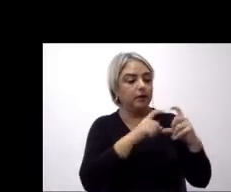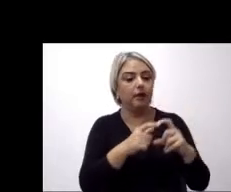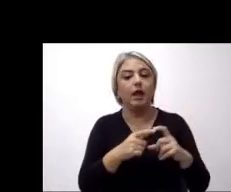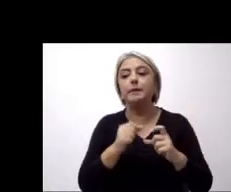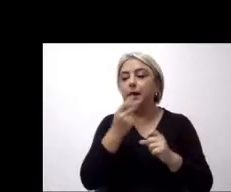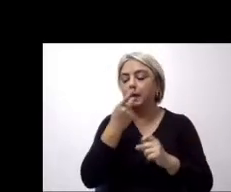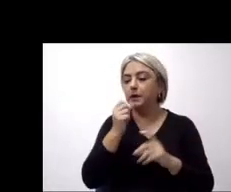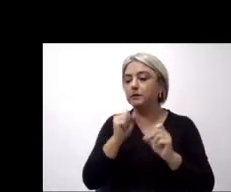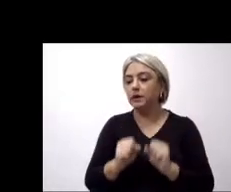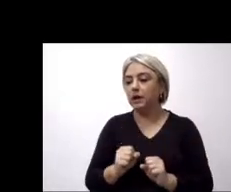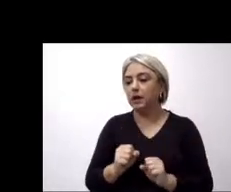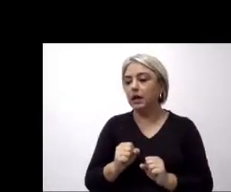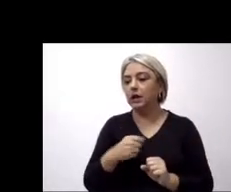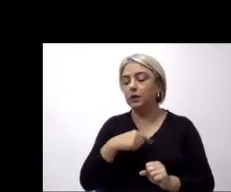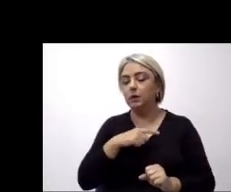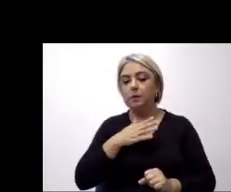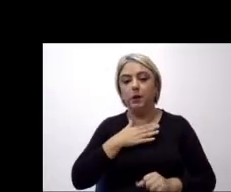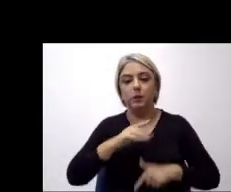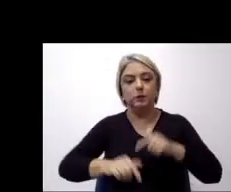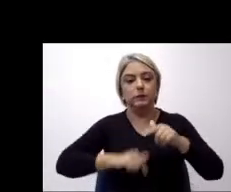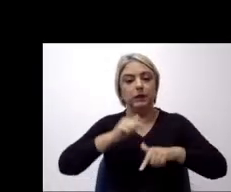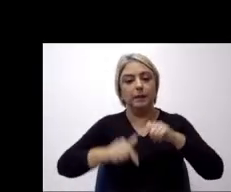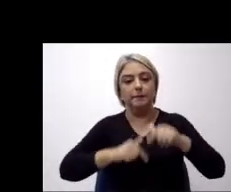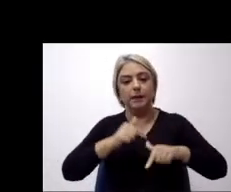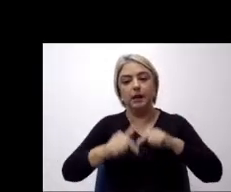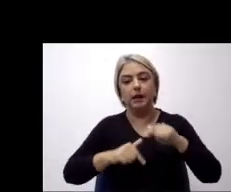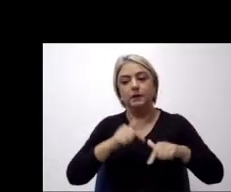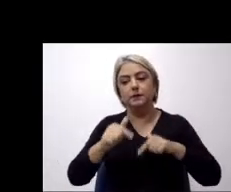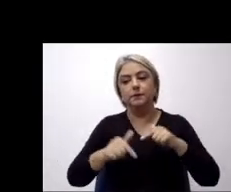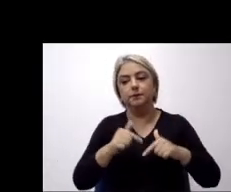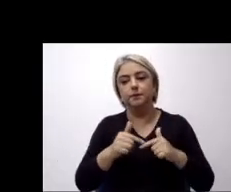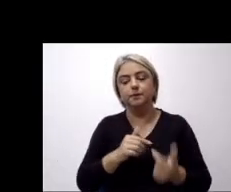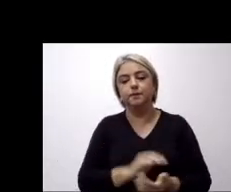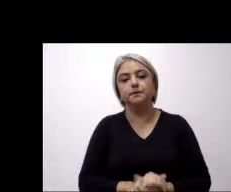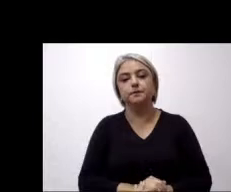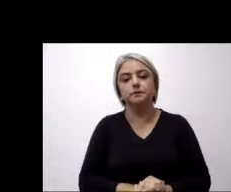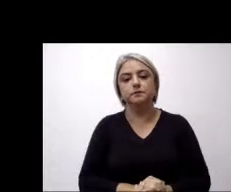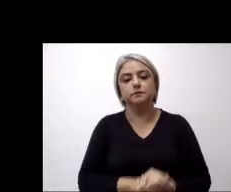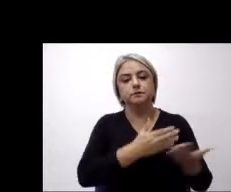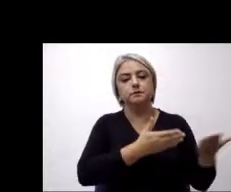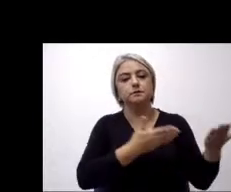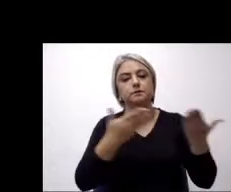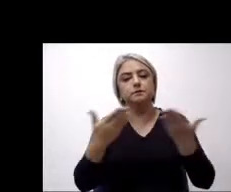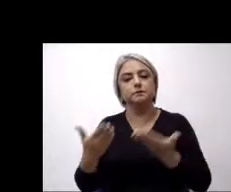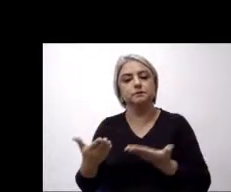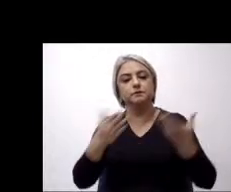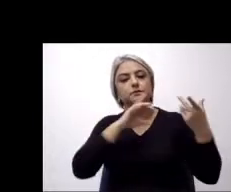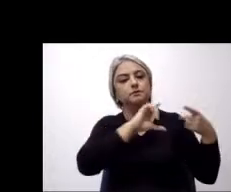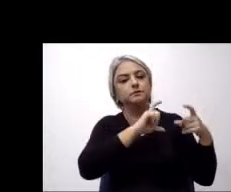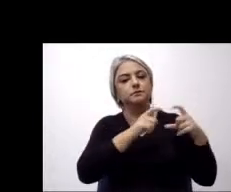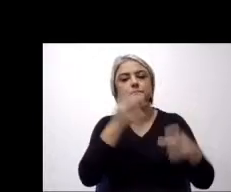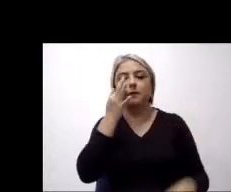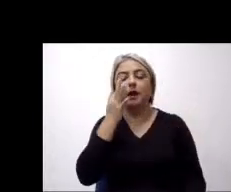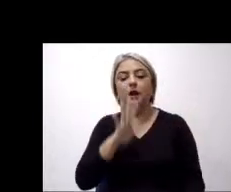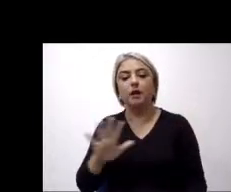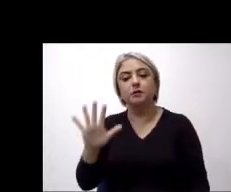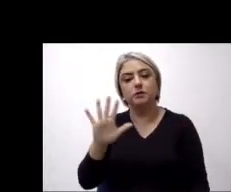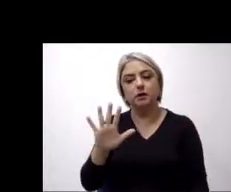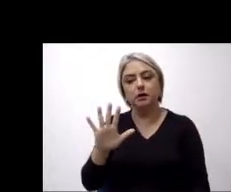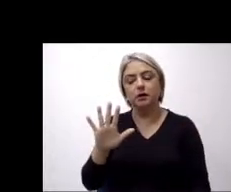to merge in French tradition what we call the cognitive